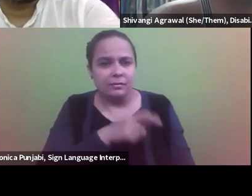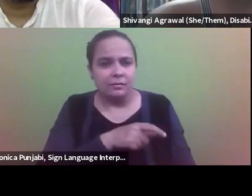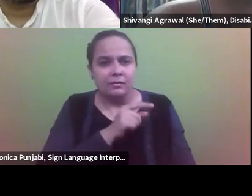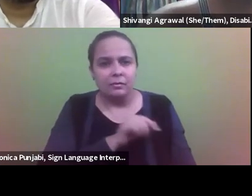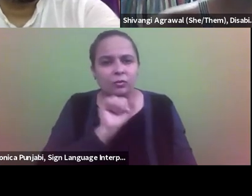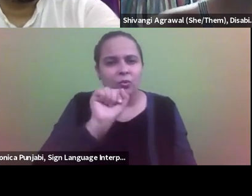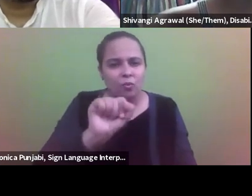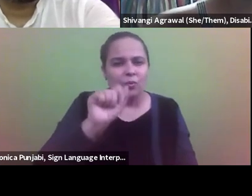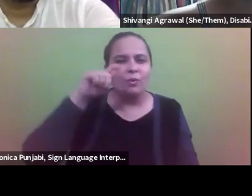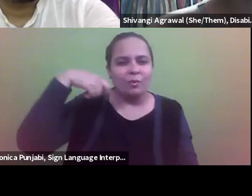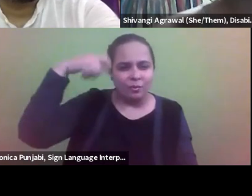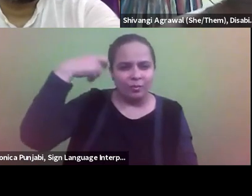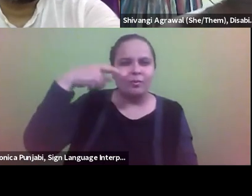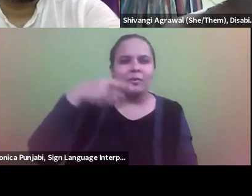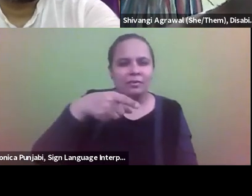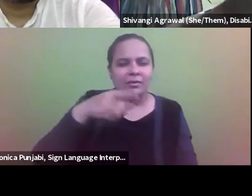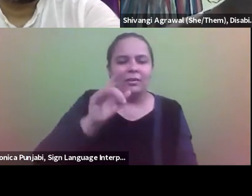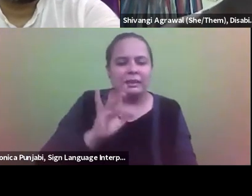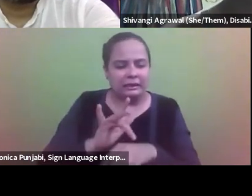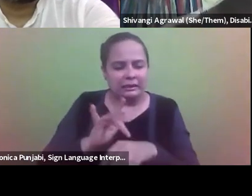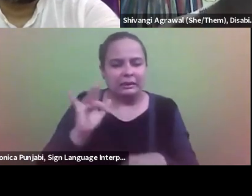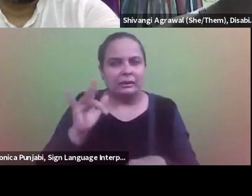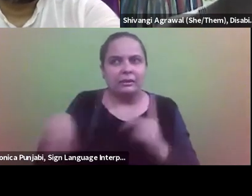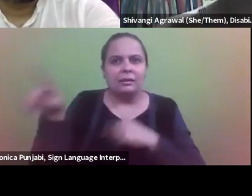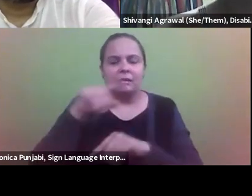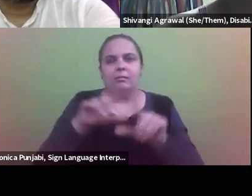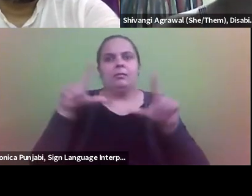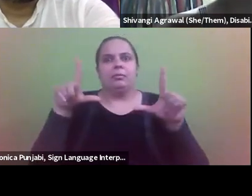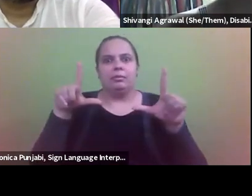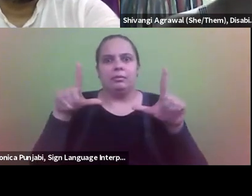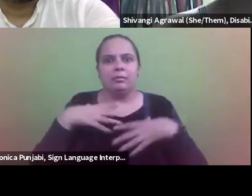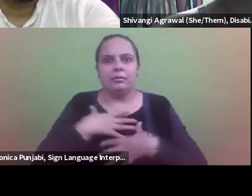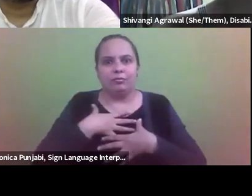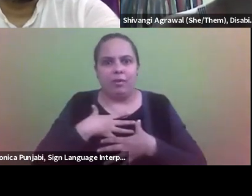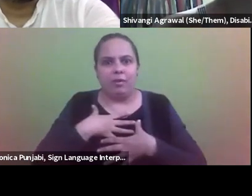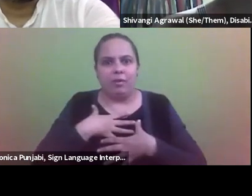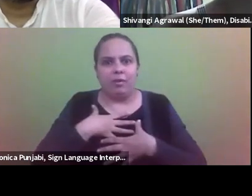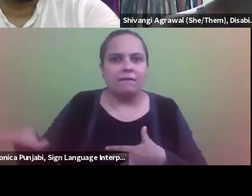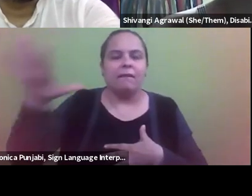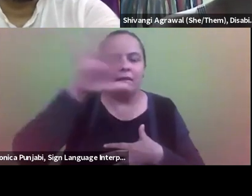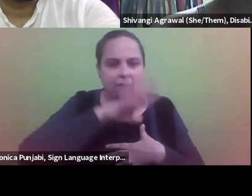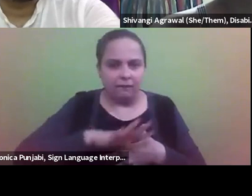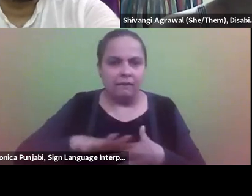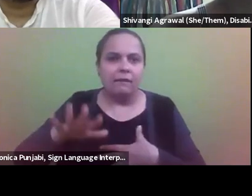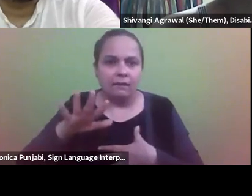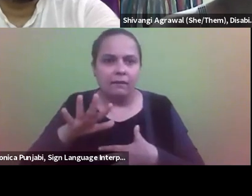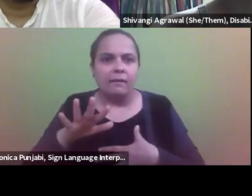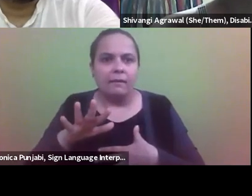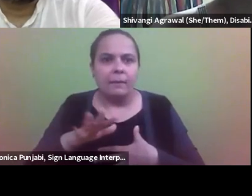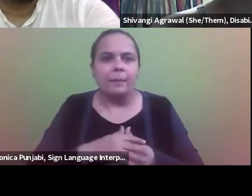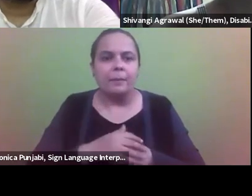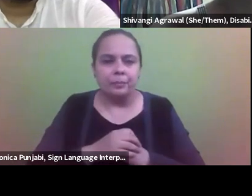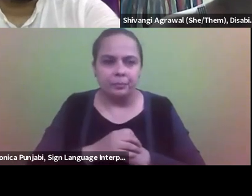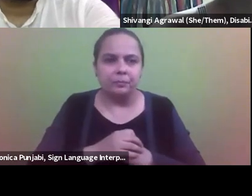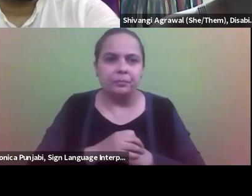message to the people who spew hate your way, that this is a love letter to them, because I think that's really the way forward here. Is we